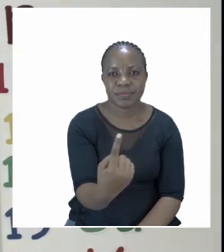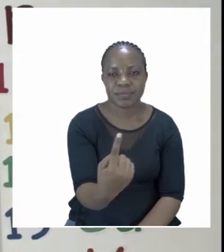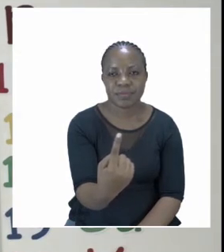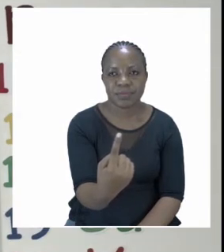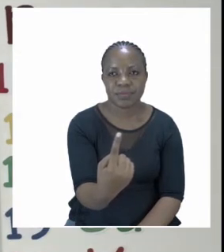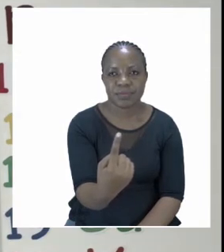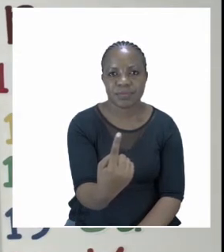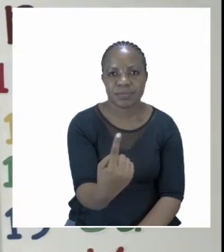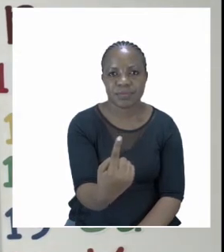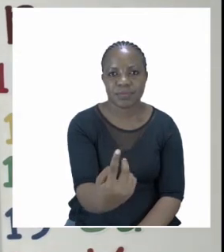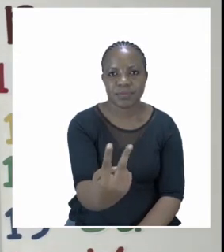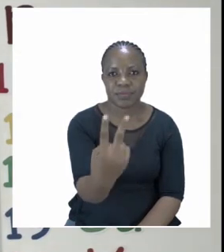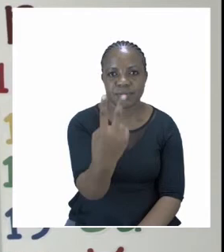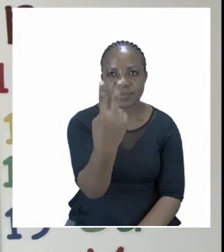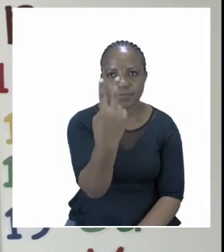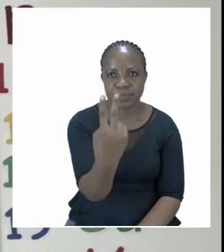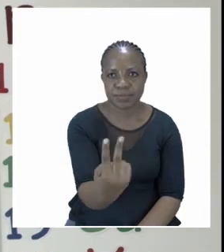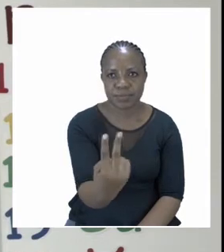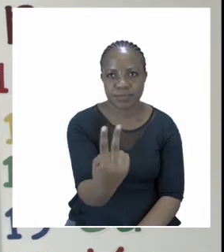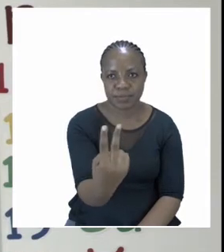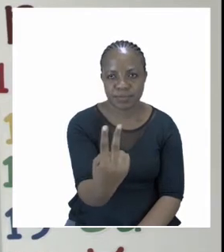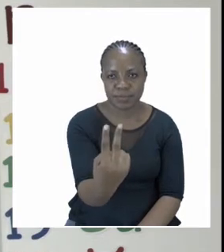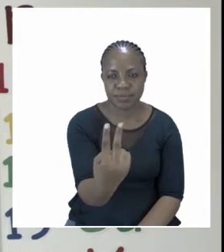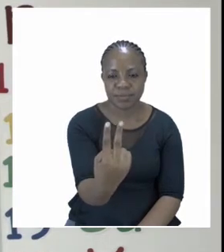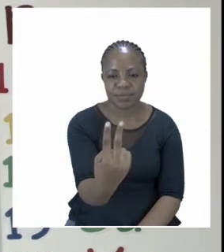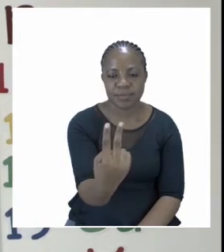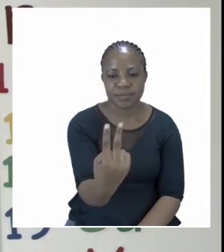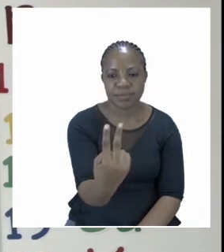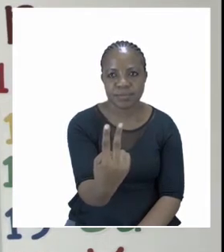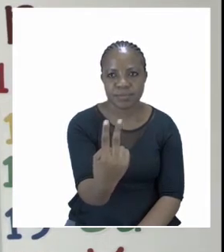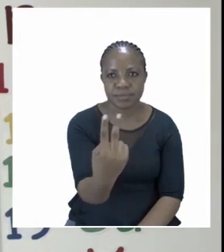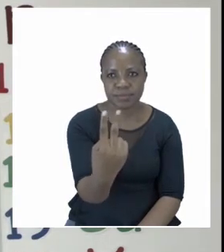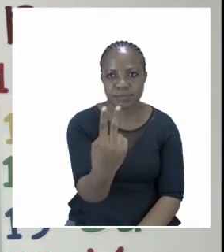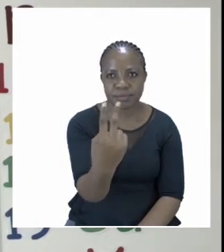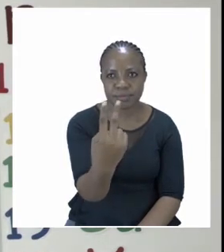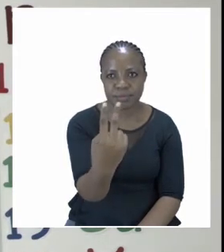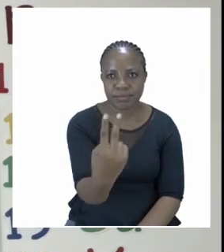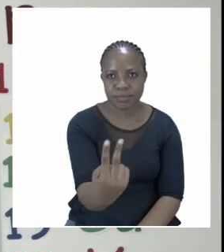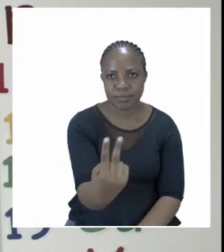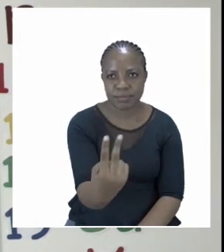read together, two.